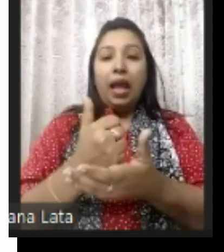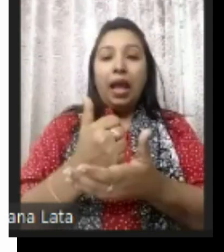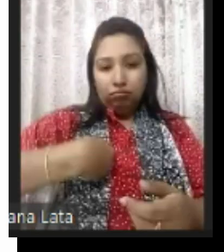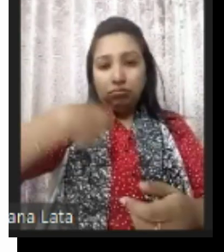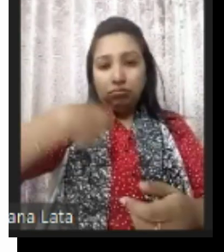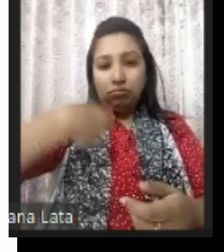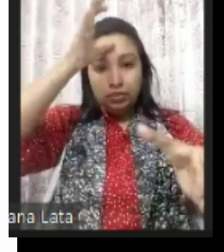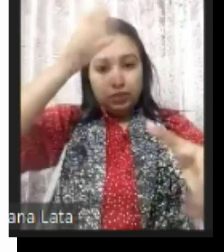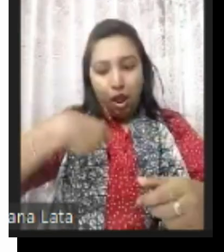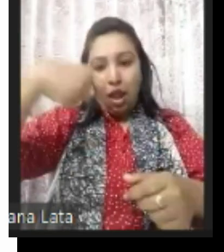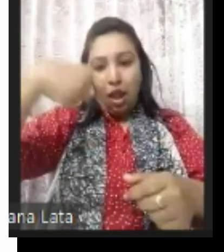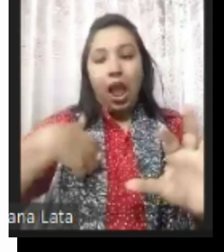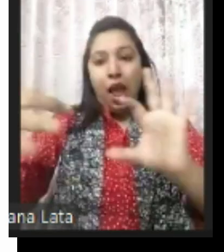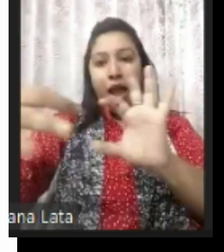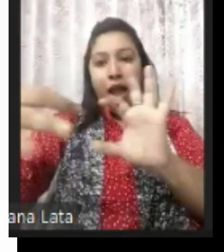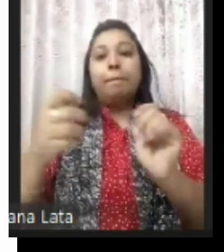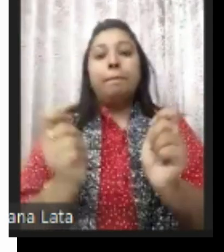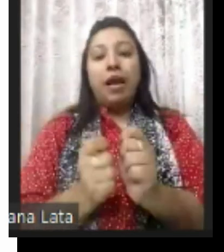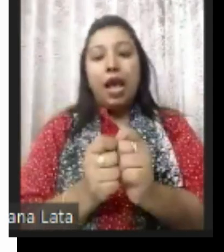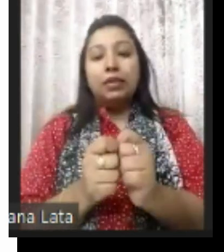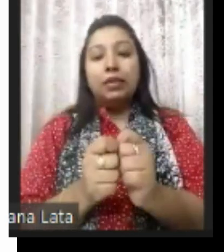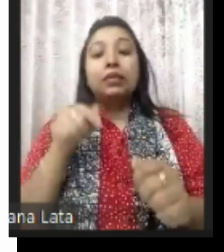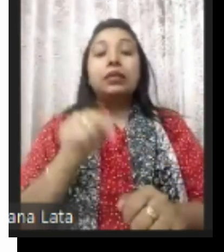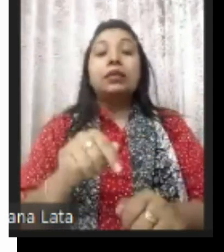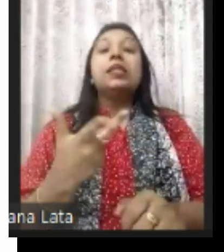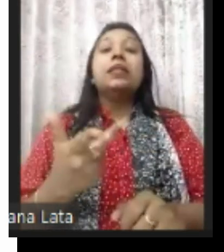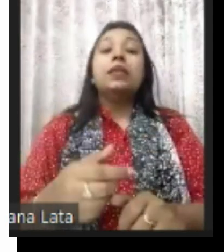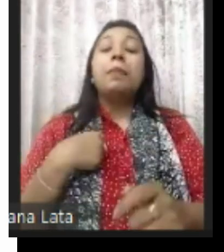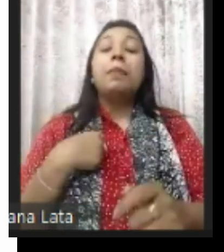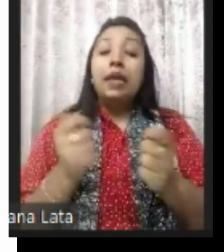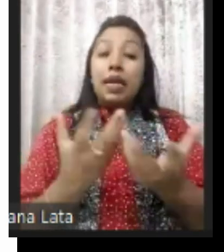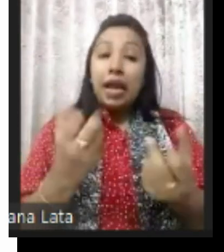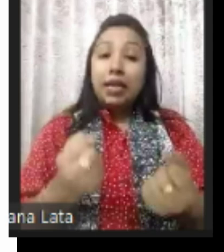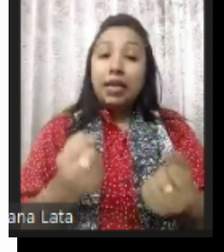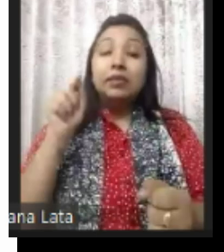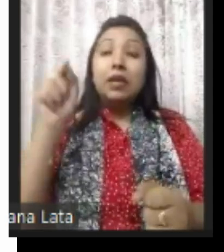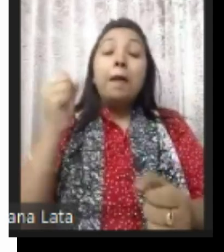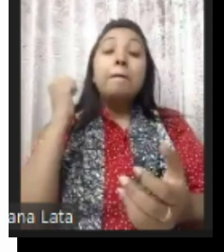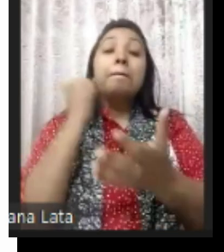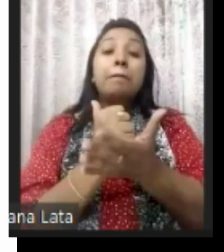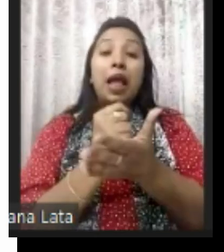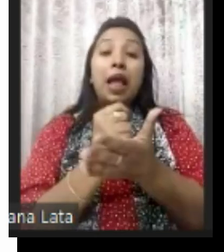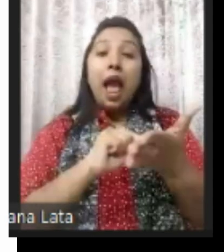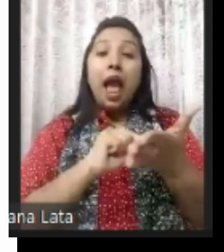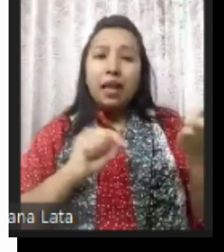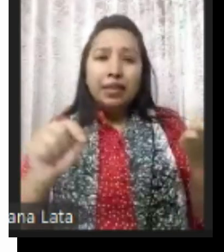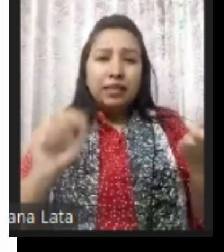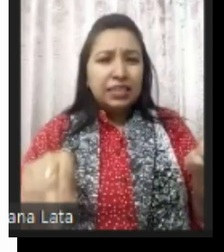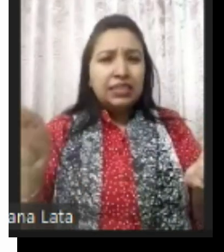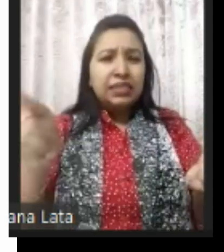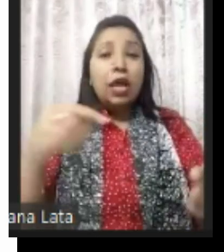service accessible, not only for digital accessibility, also we are working to change their policy to remove all the barriers for